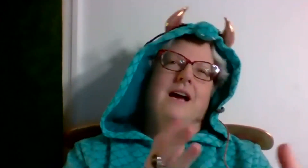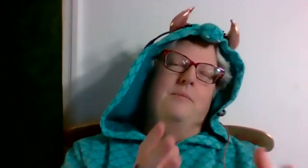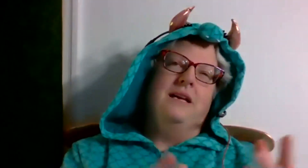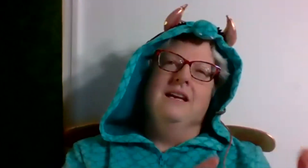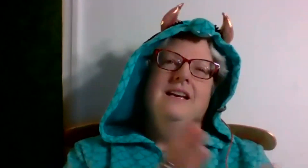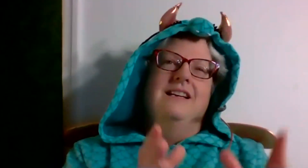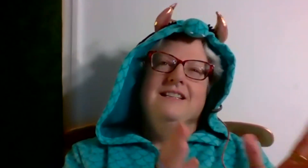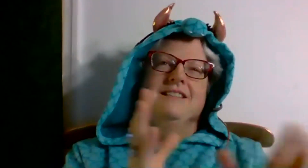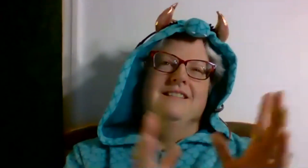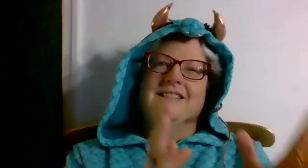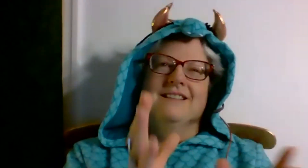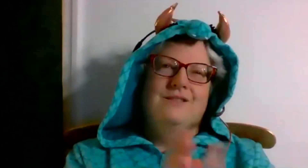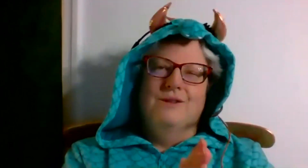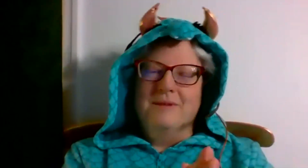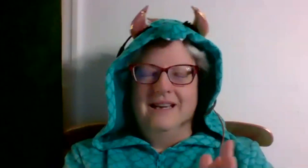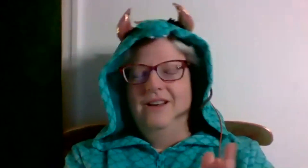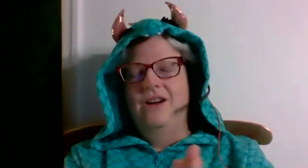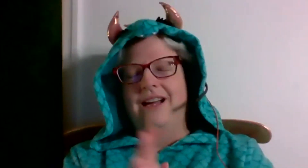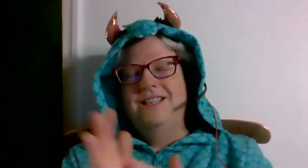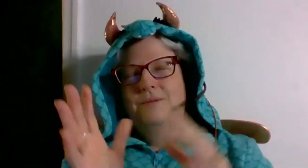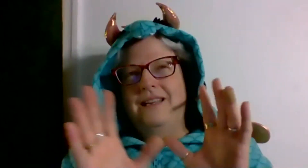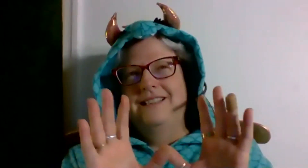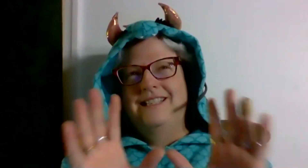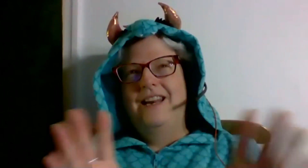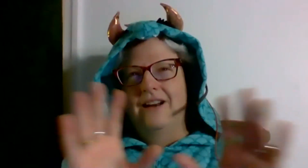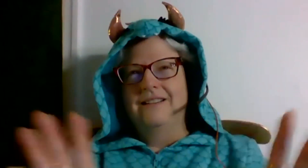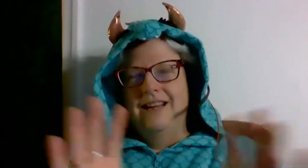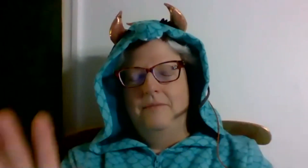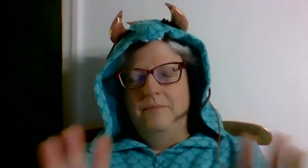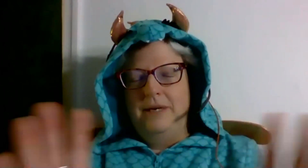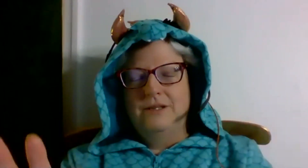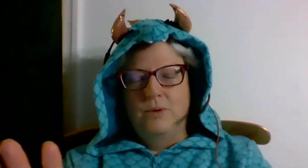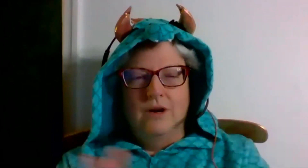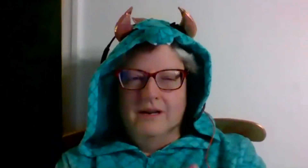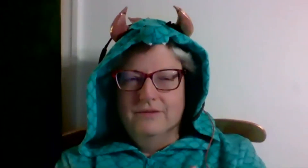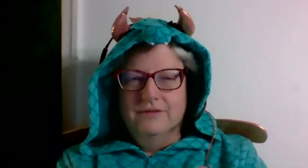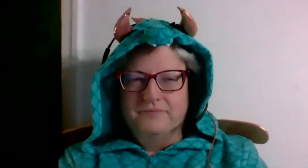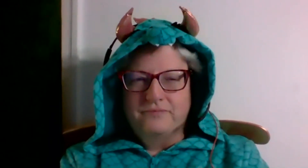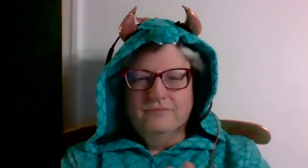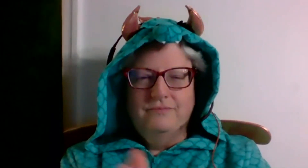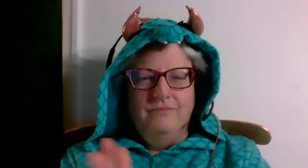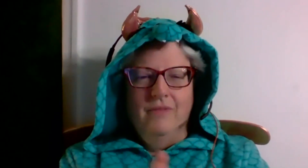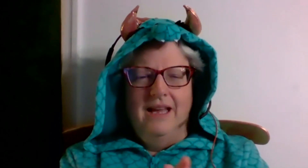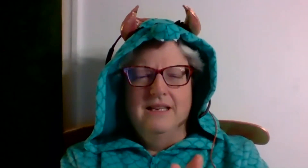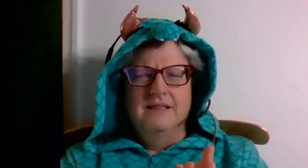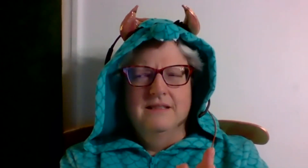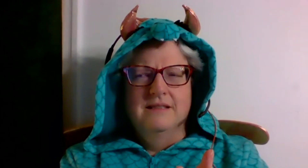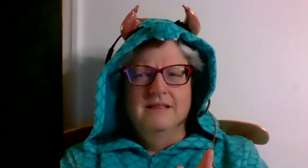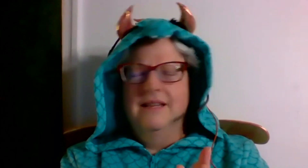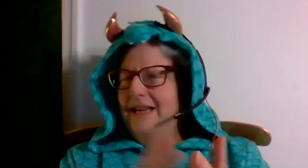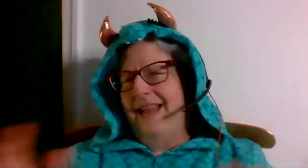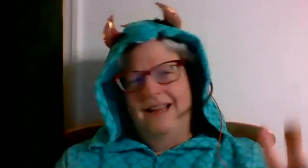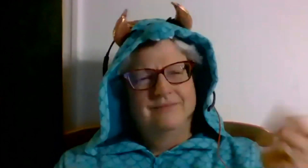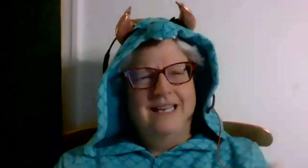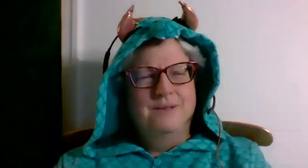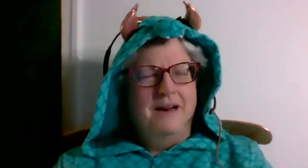for now. But Storm was like, no, I just want to sit here and be supportive. And